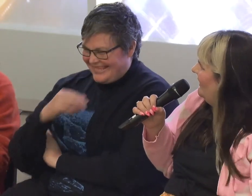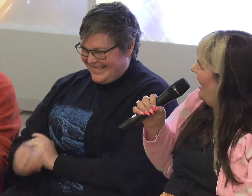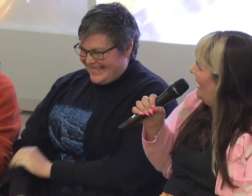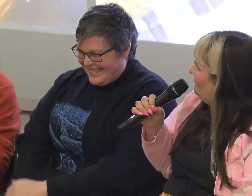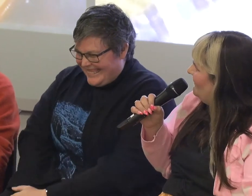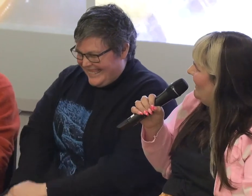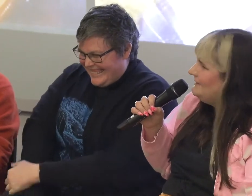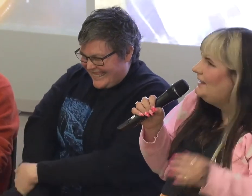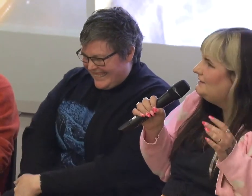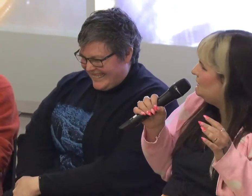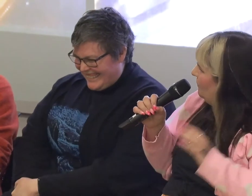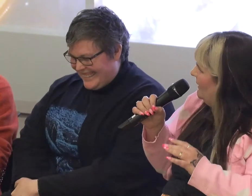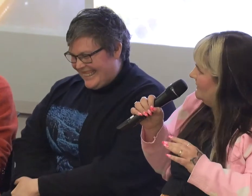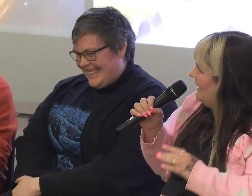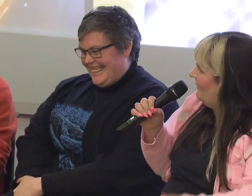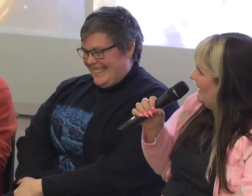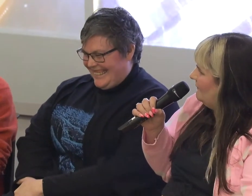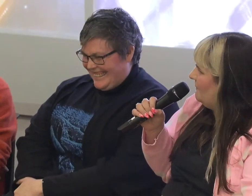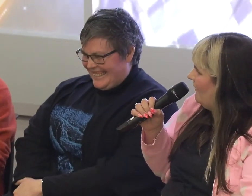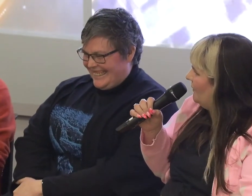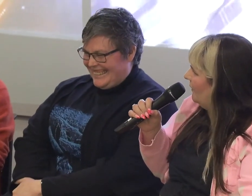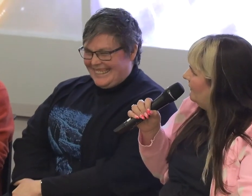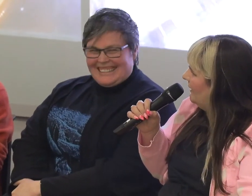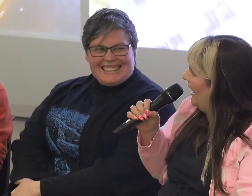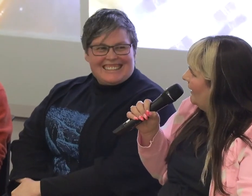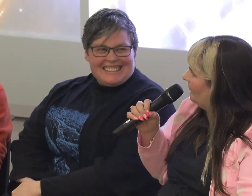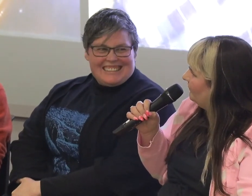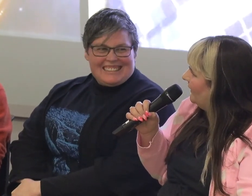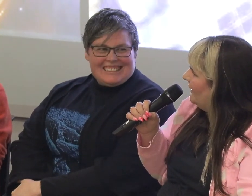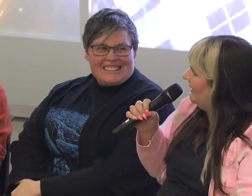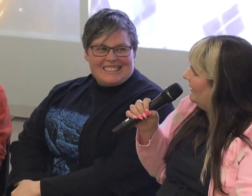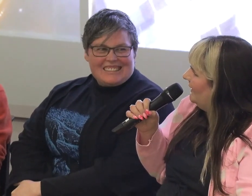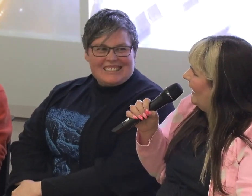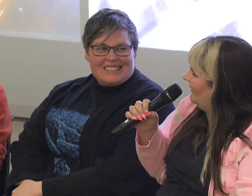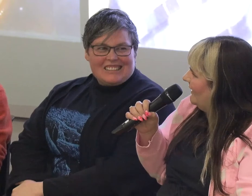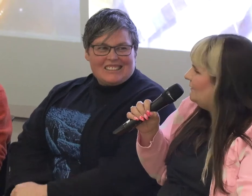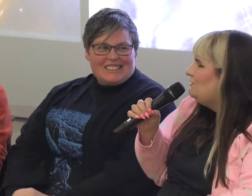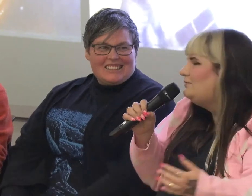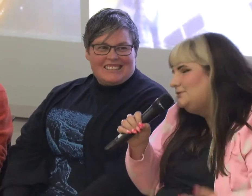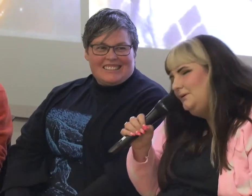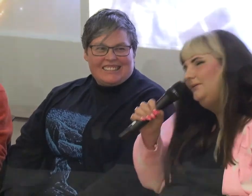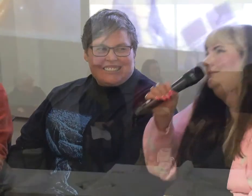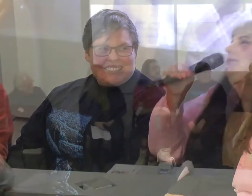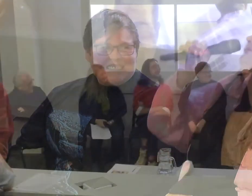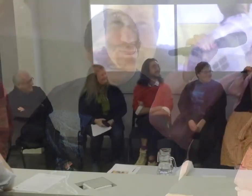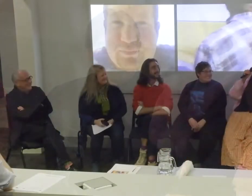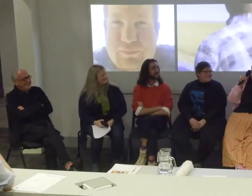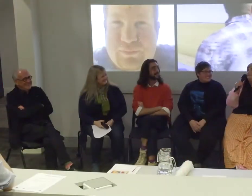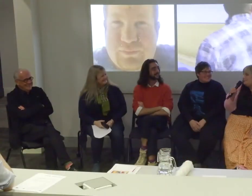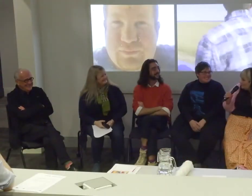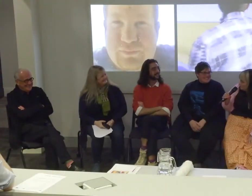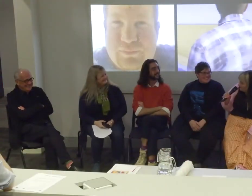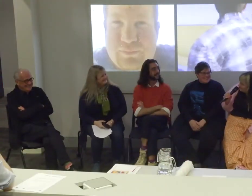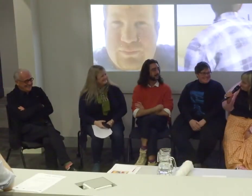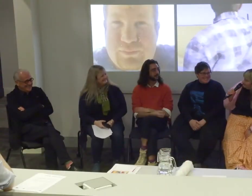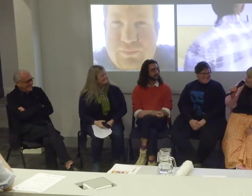agree. It's like the sprint at the end of the marathon. And then you have to talk to people. Oh, my God. You have